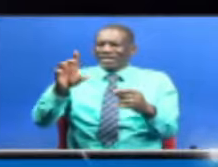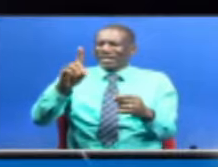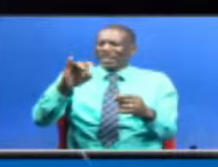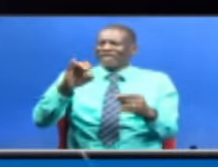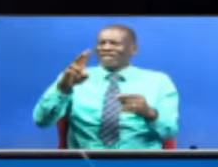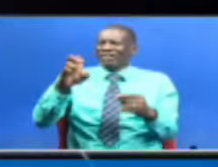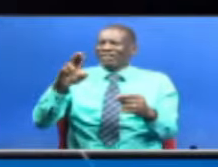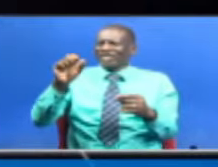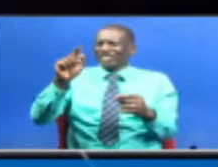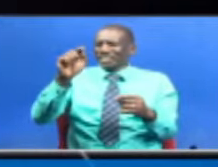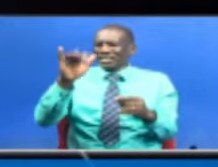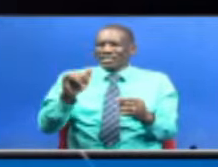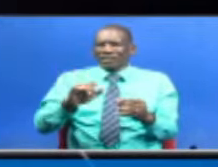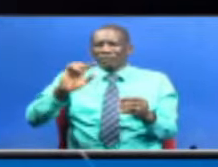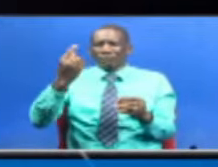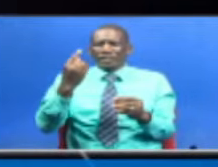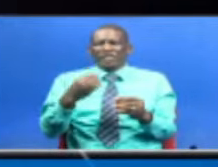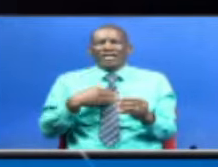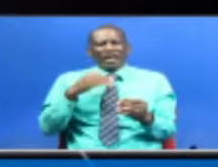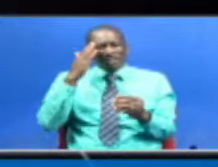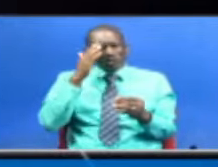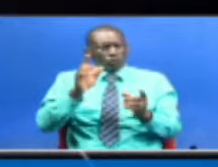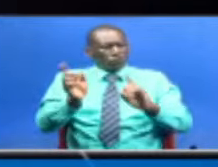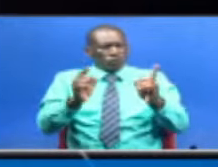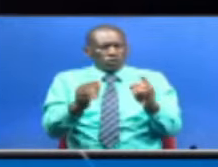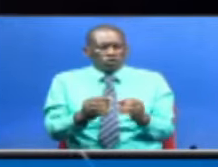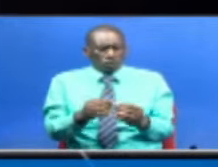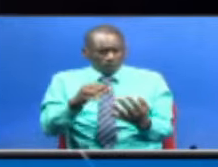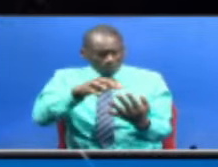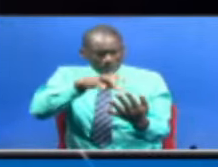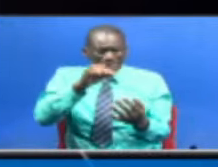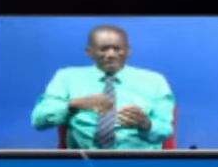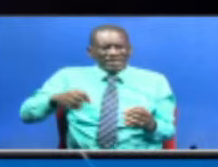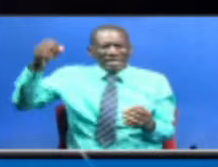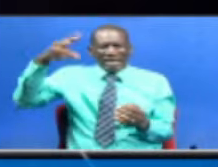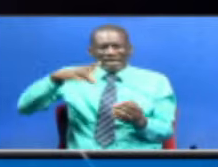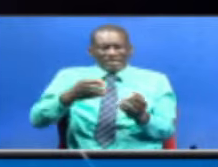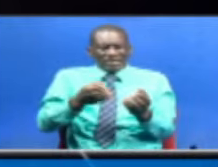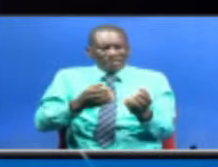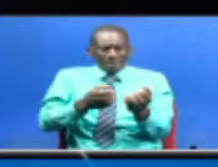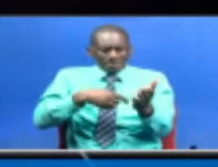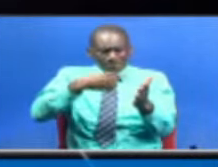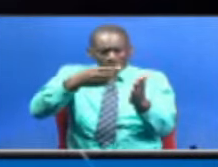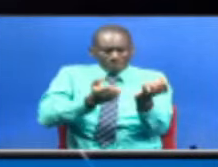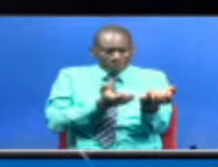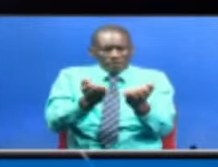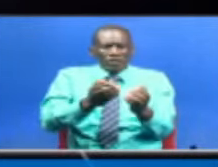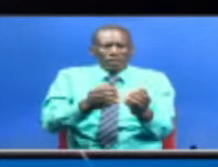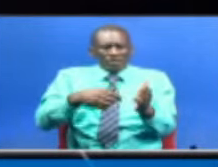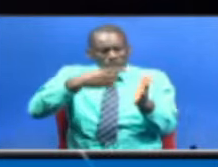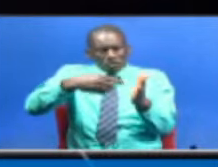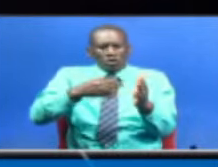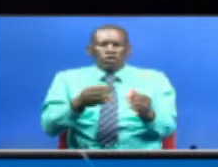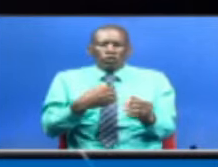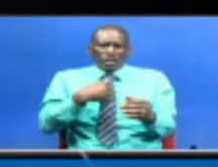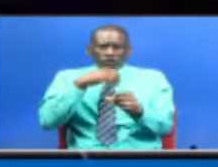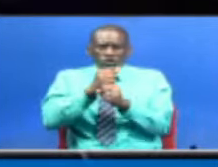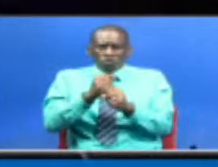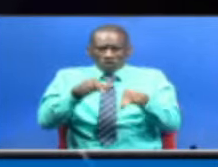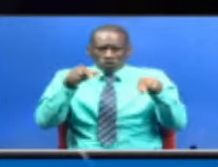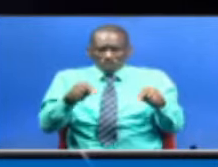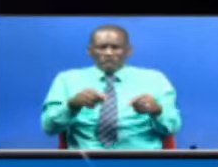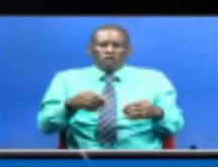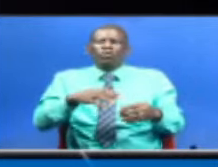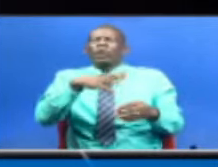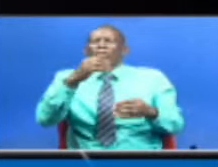all, I think we should not single out the energy industry. We all probably got to work today in a car,